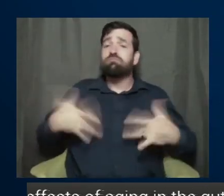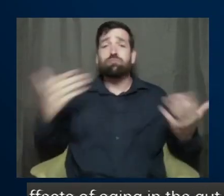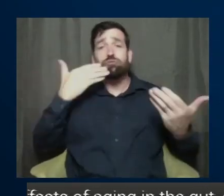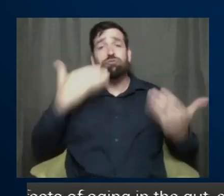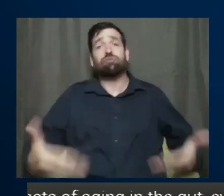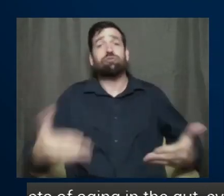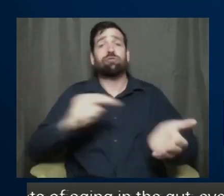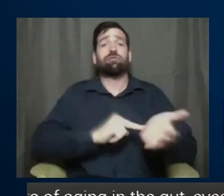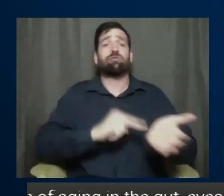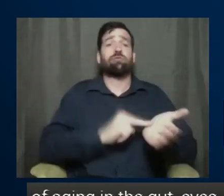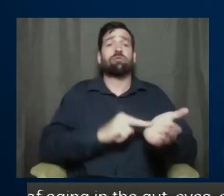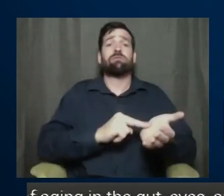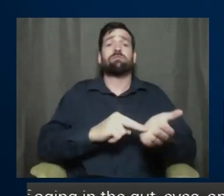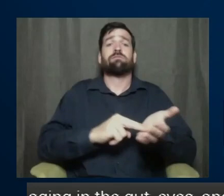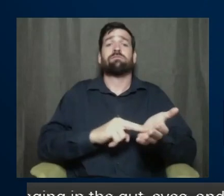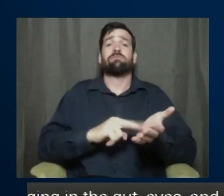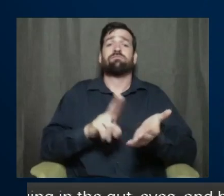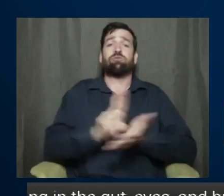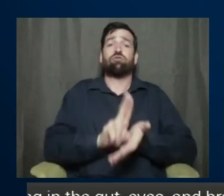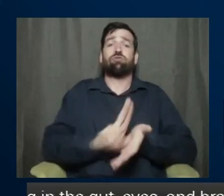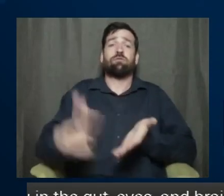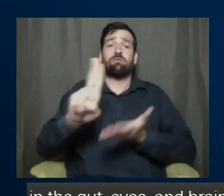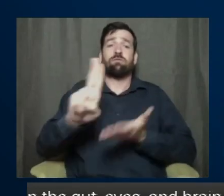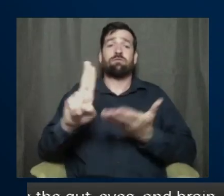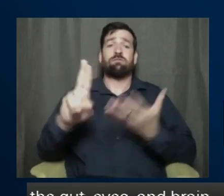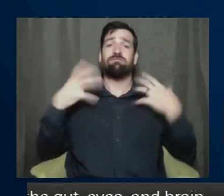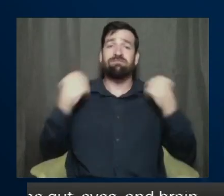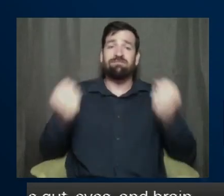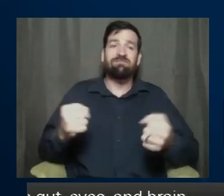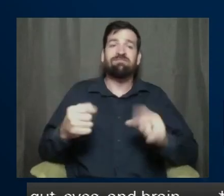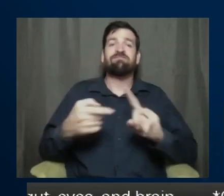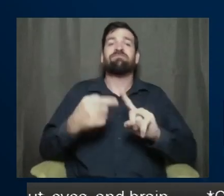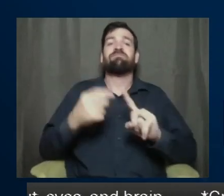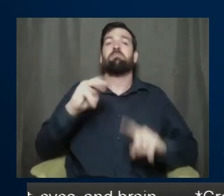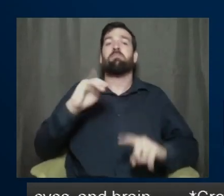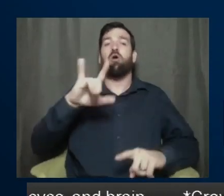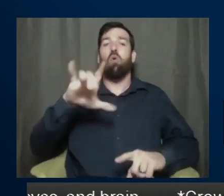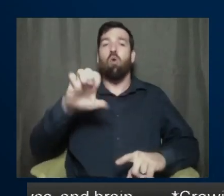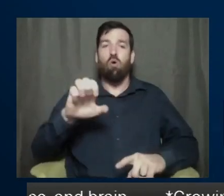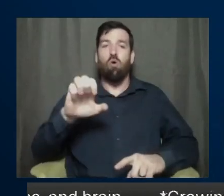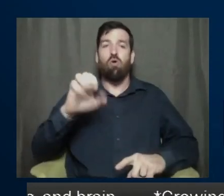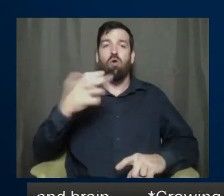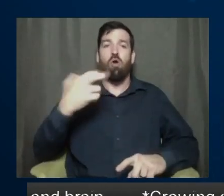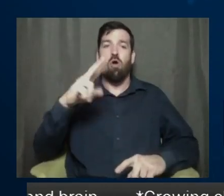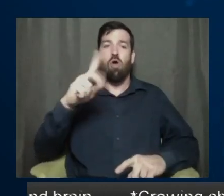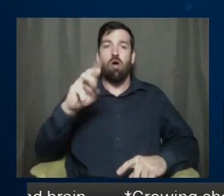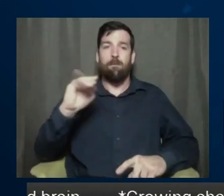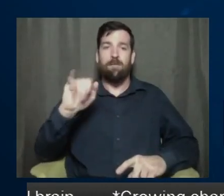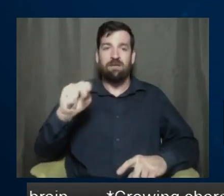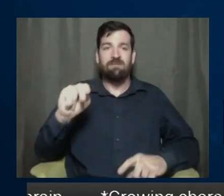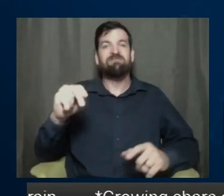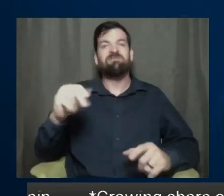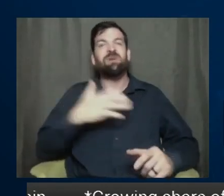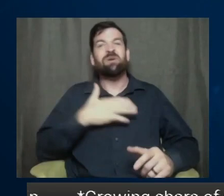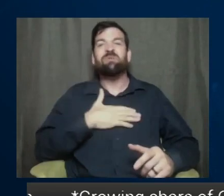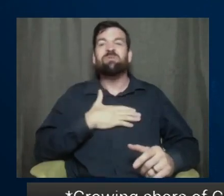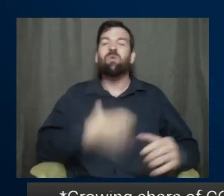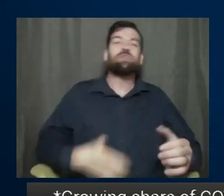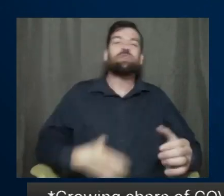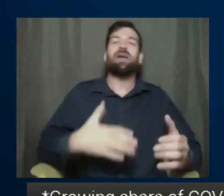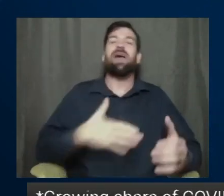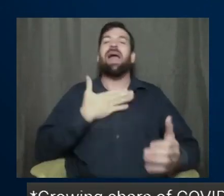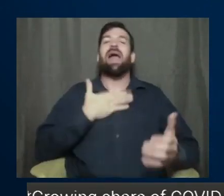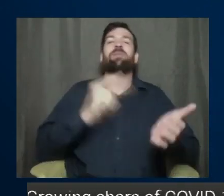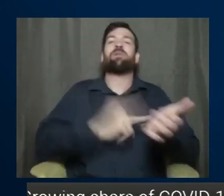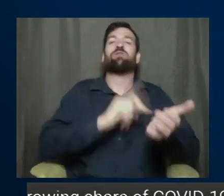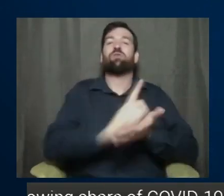Health System? This is McCole Hartman from the Kansas City Chiefs, and wait for it. I want to wish y'all a happy Nurses Week. Yes, sir, let's go. Are y'all